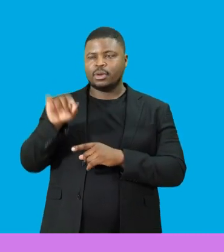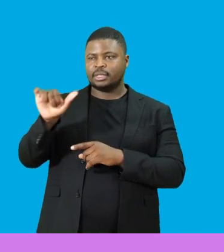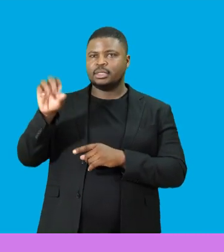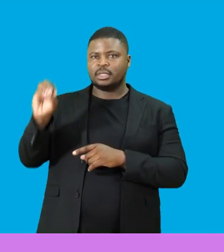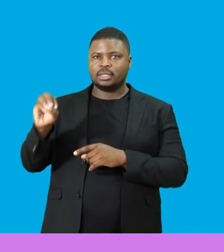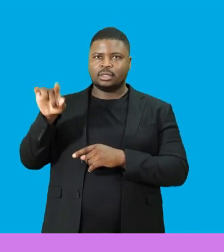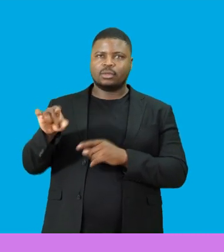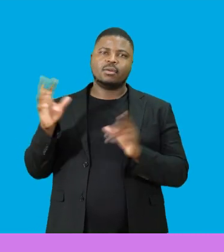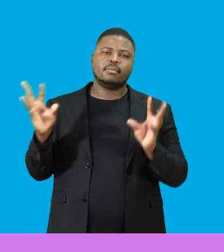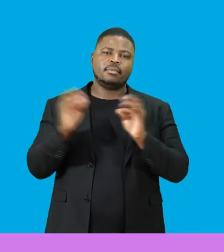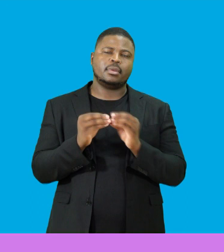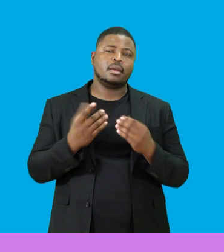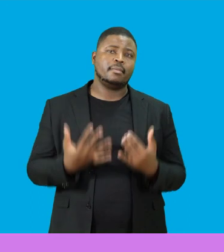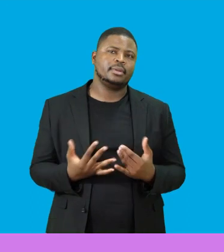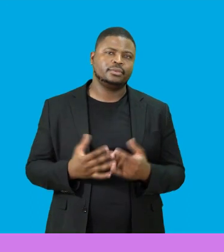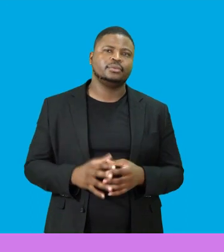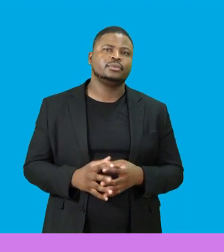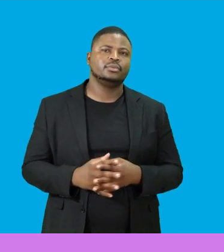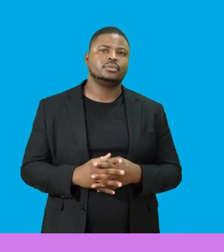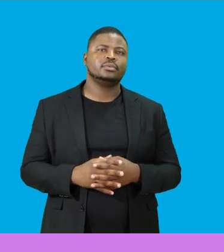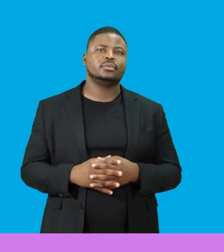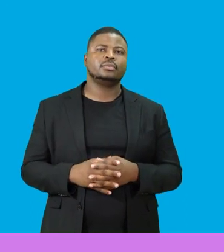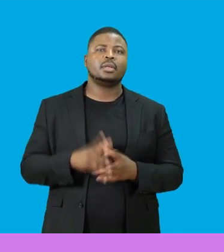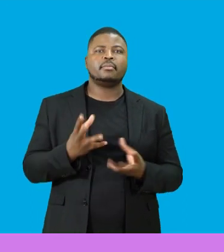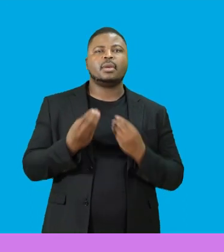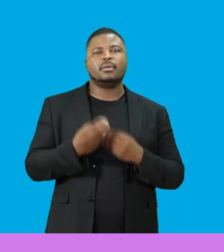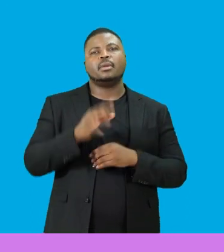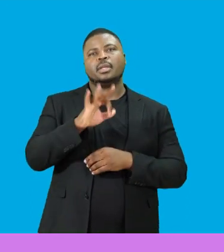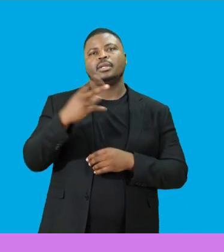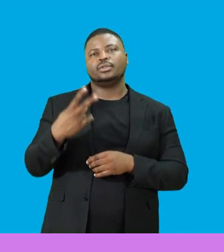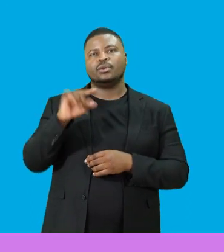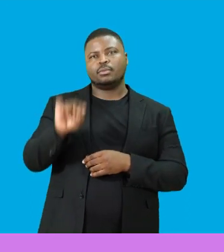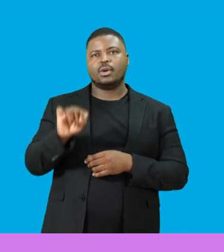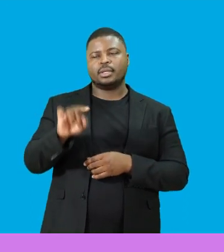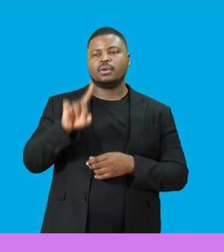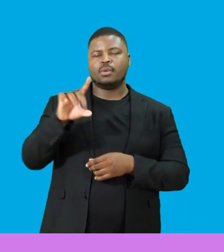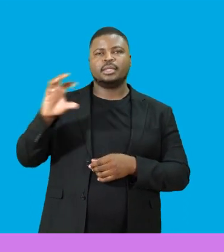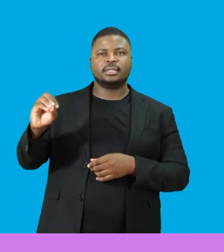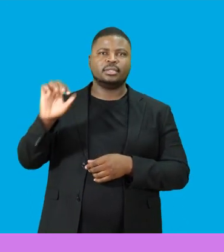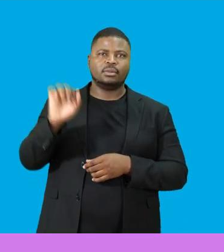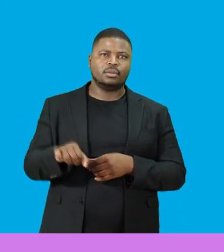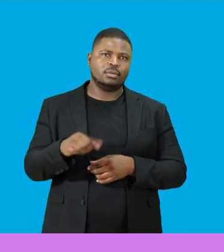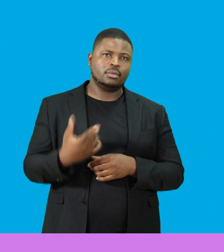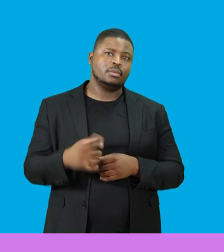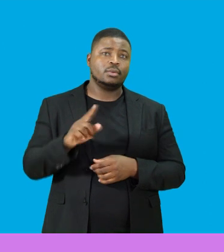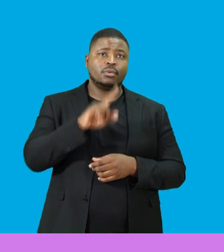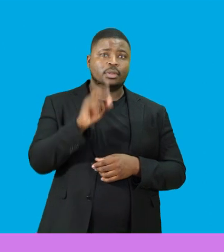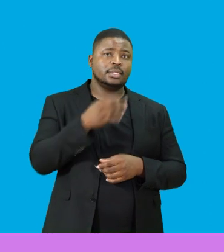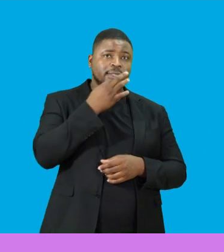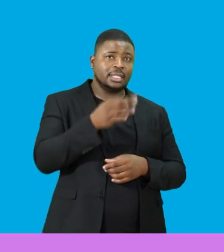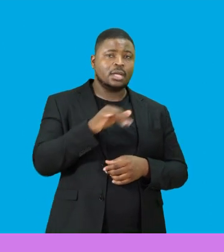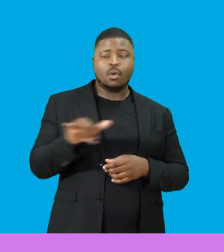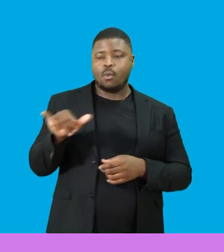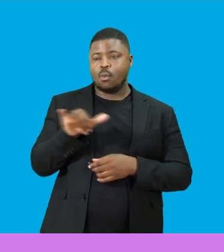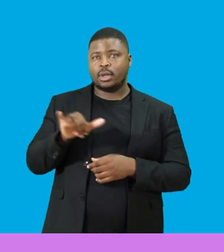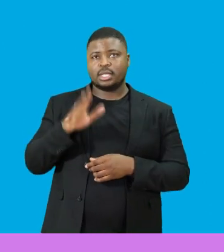cent plus 3 rand 50. It gives us 32 rand 10 cents. What was the